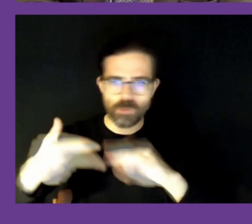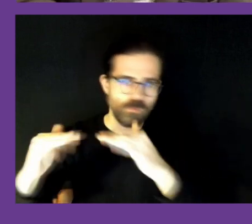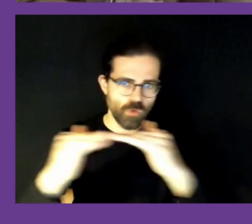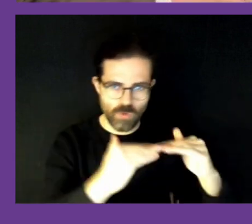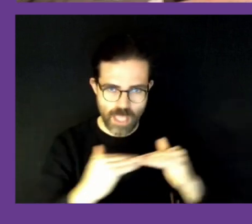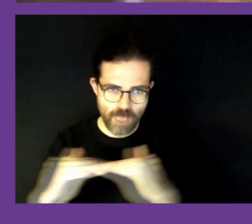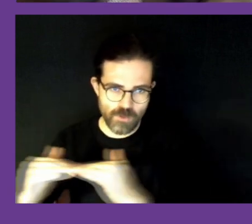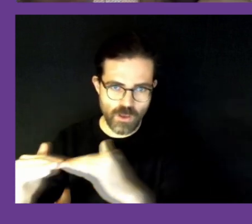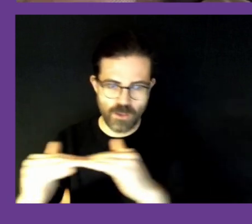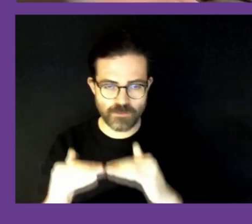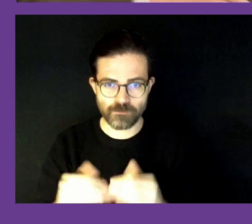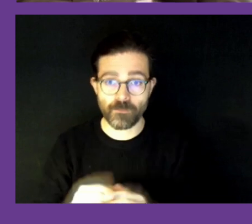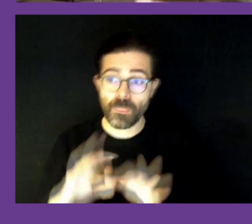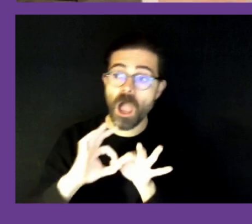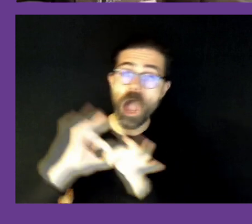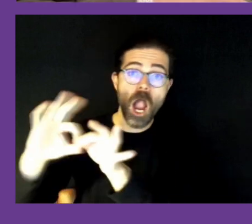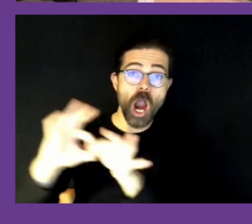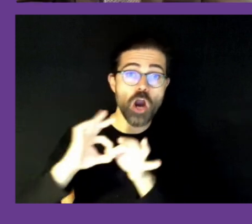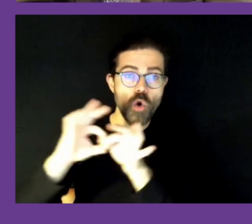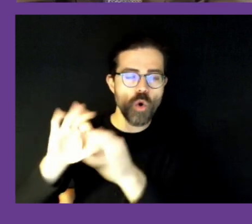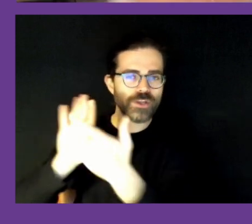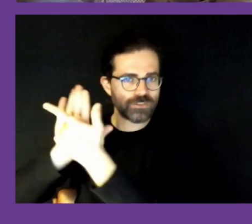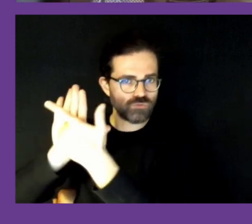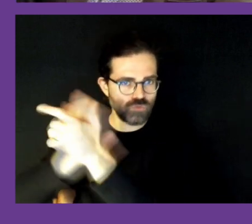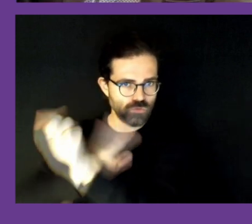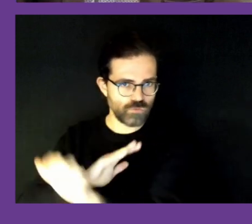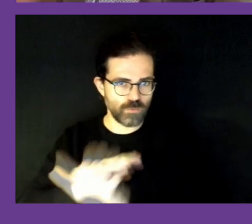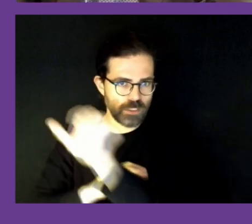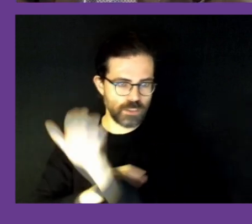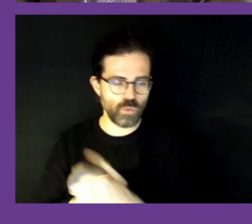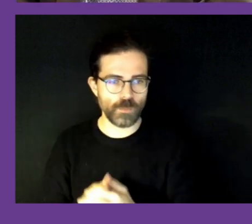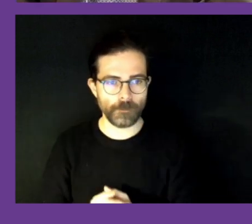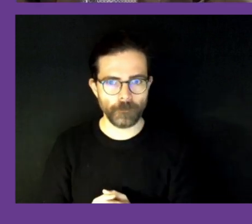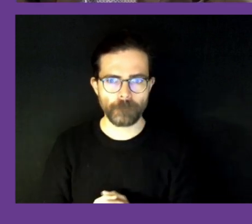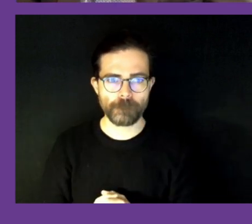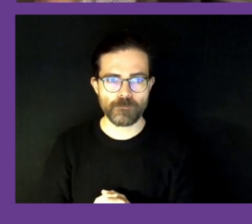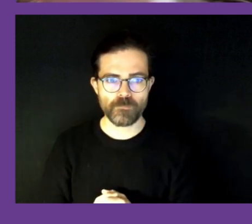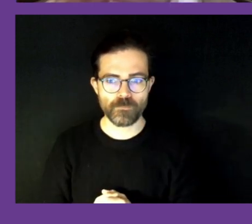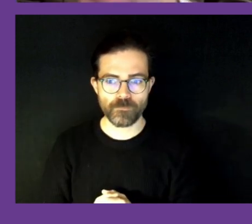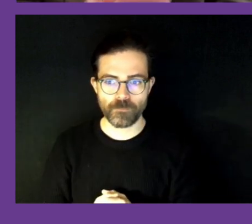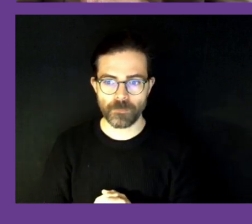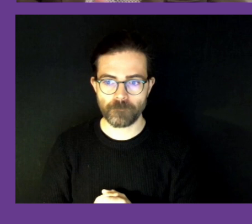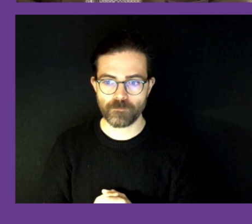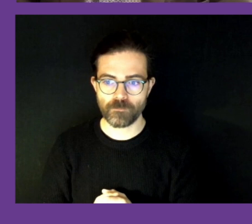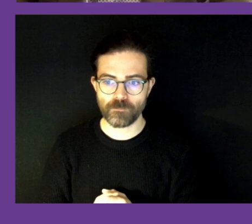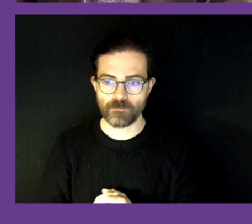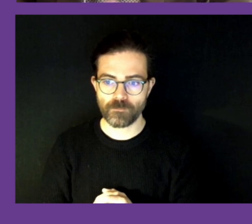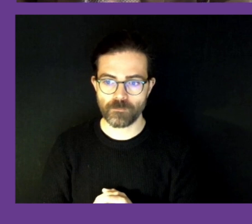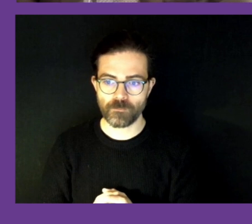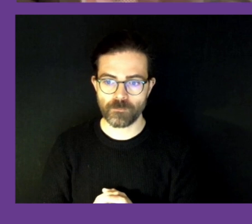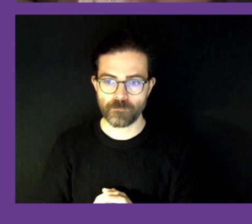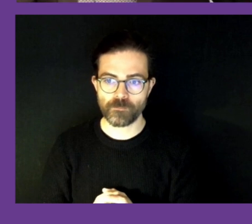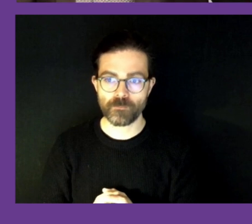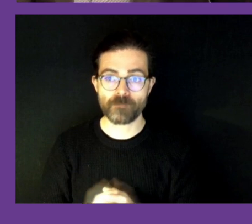European Accessibility Act and to the Web Accessibility Directive. This is drafted by HCTC